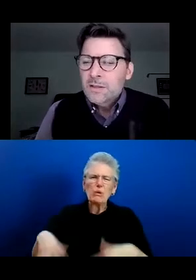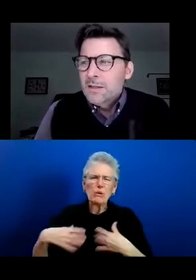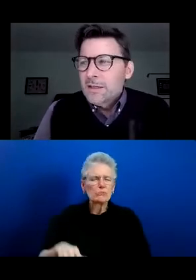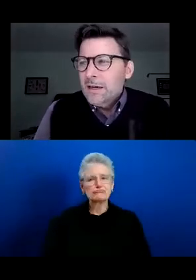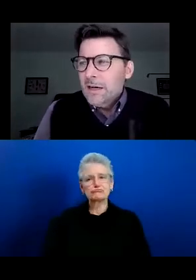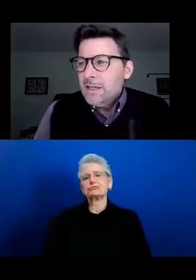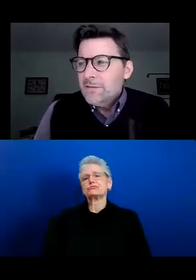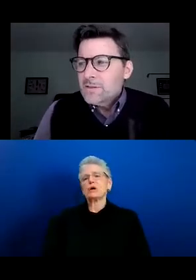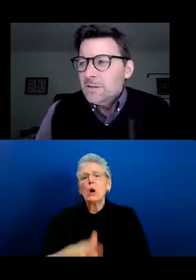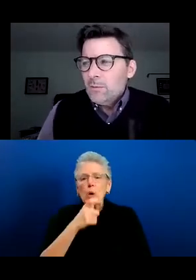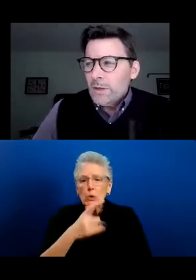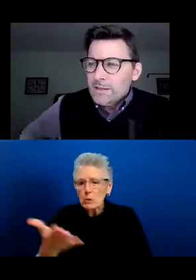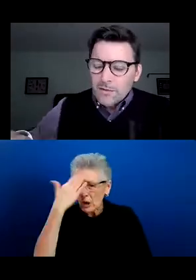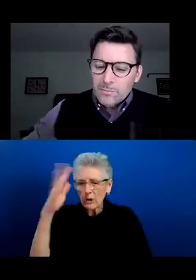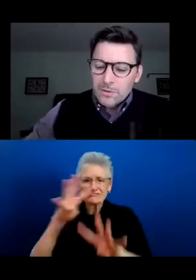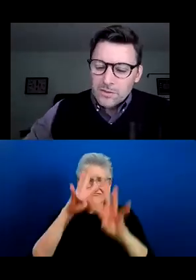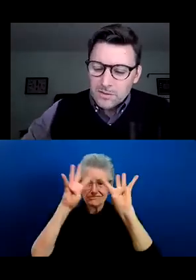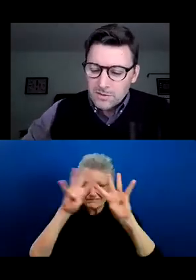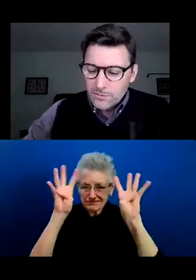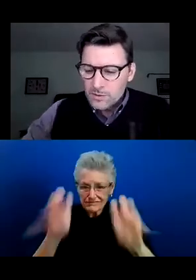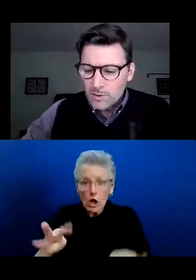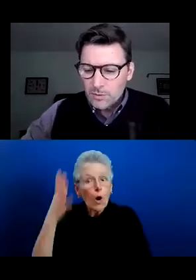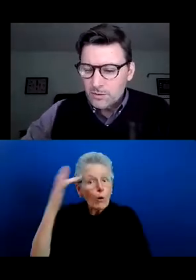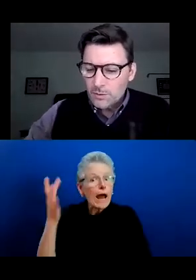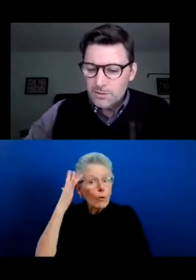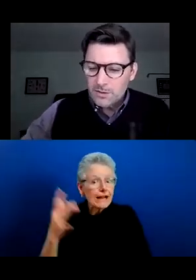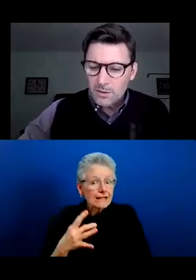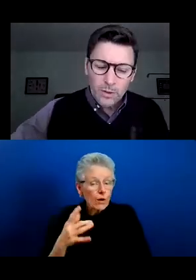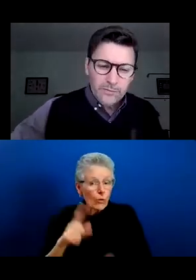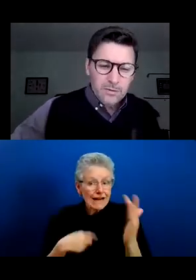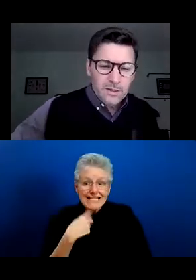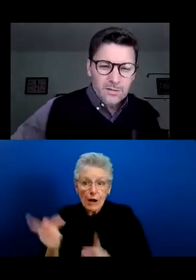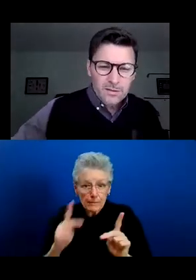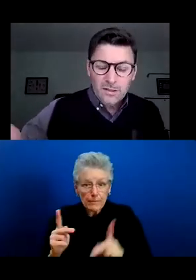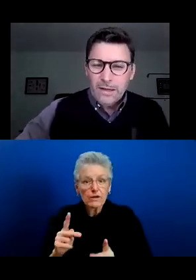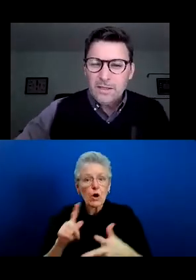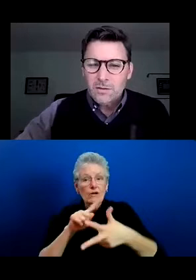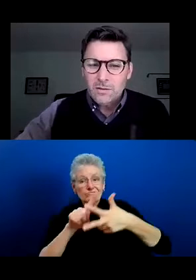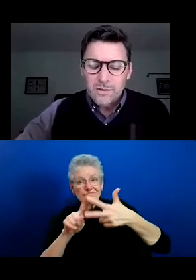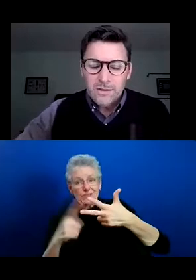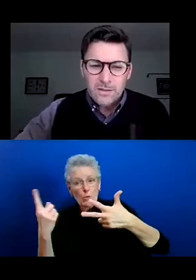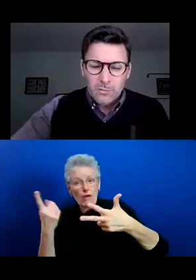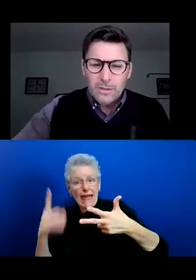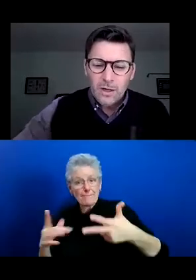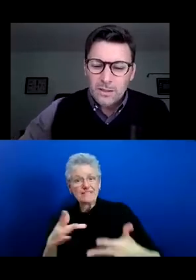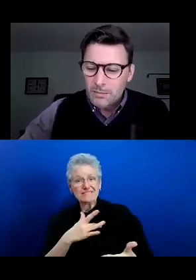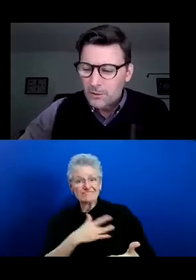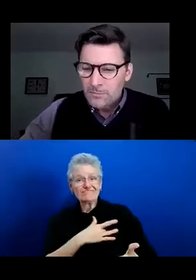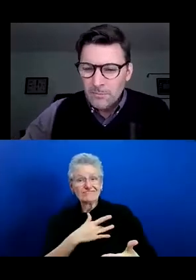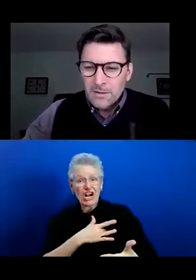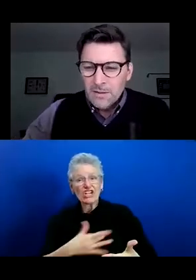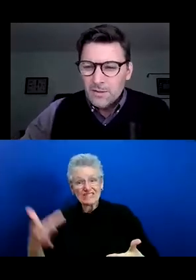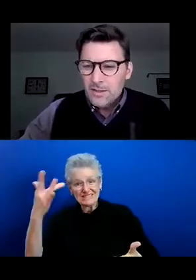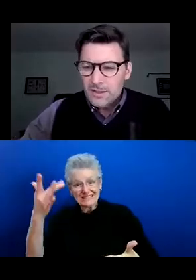because I have seen, what I tell every patient is if you smoke, you're going to get one of three things. You're going to get vascular disease, like we've been talking